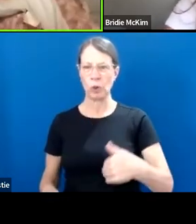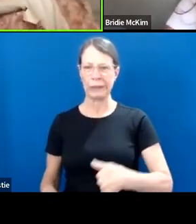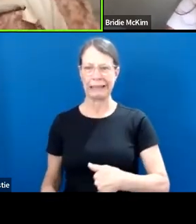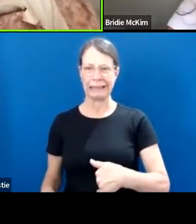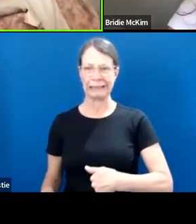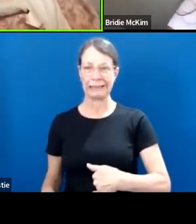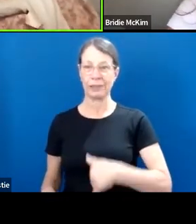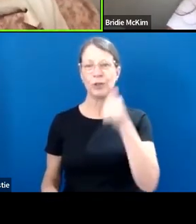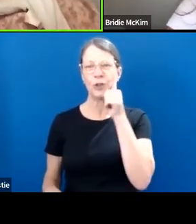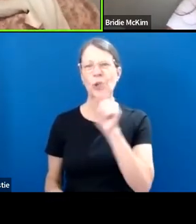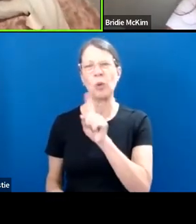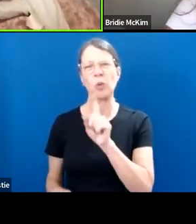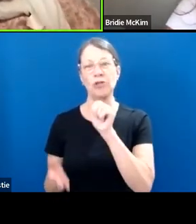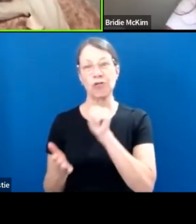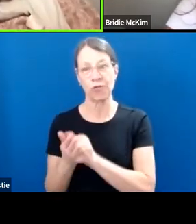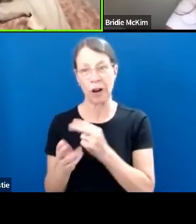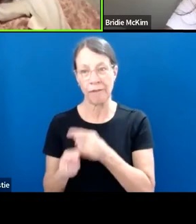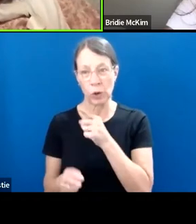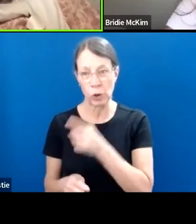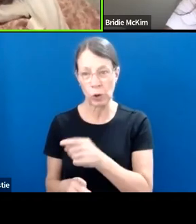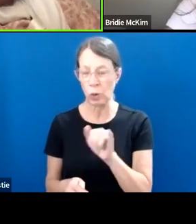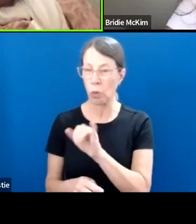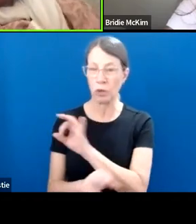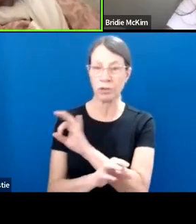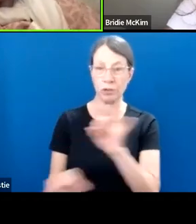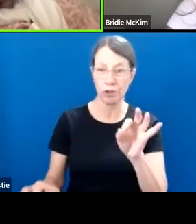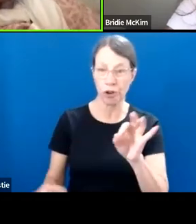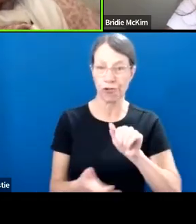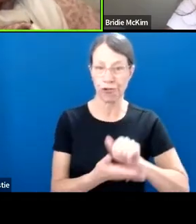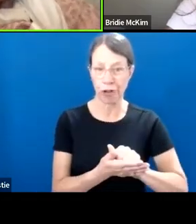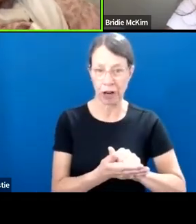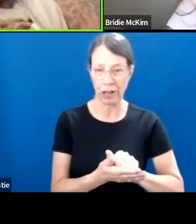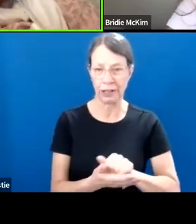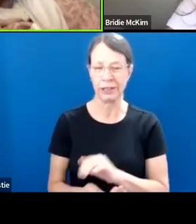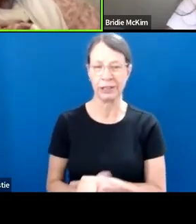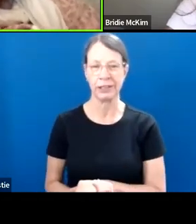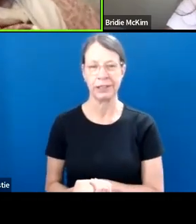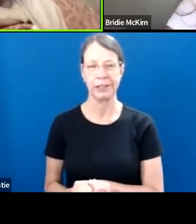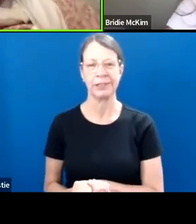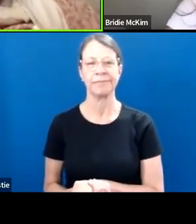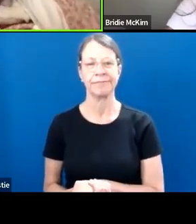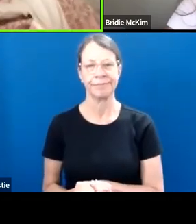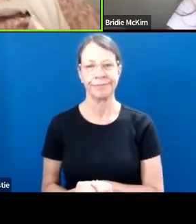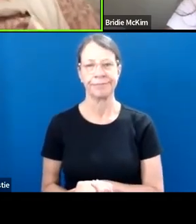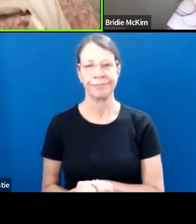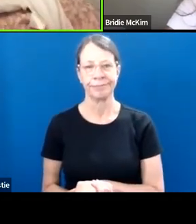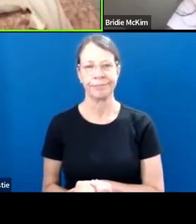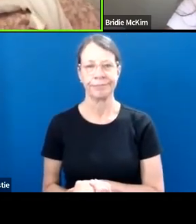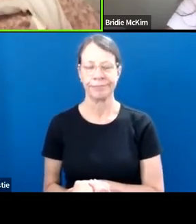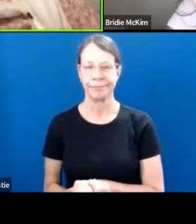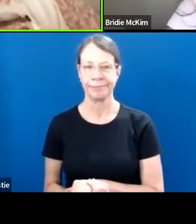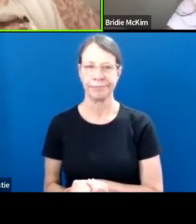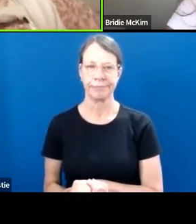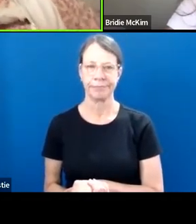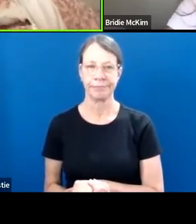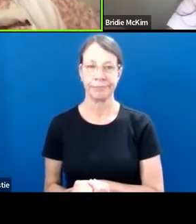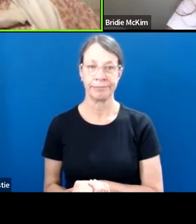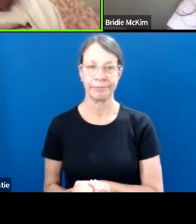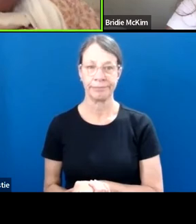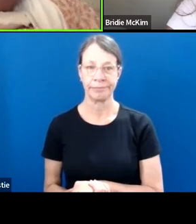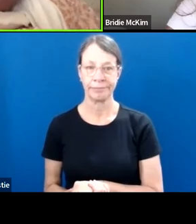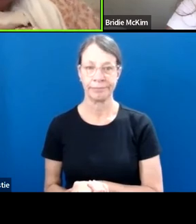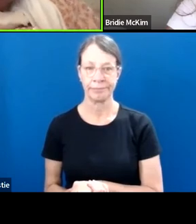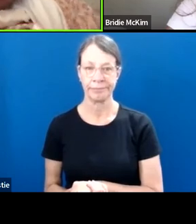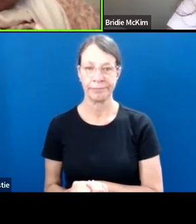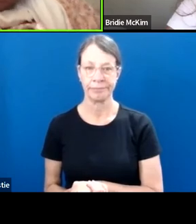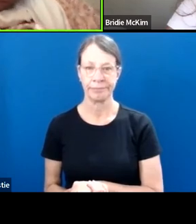you and what isn't, because there have been opportunities where